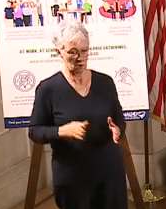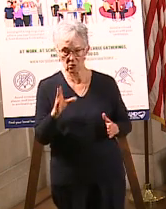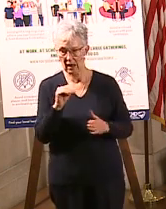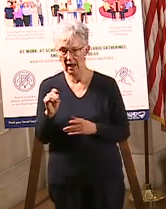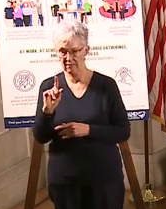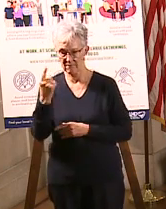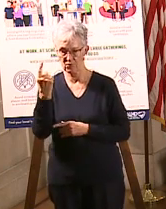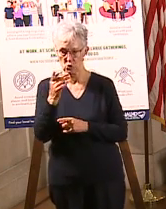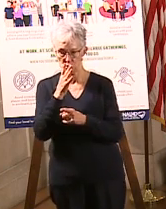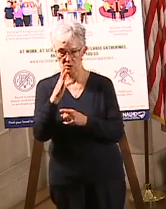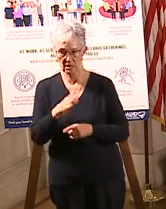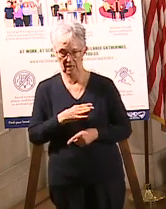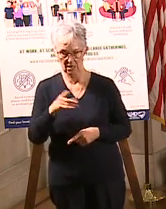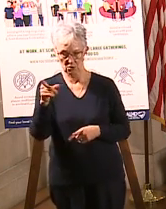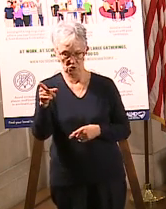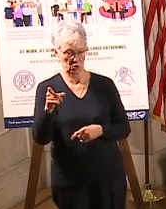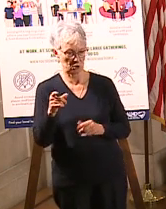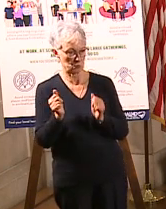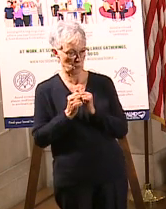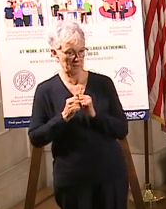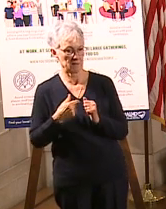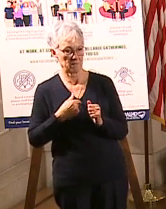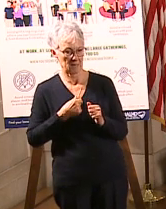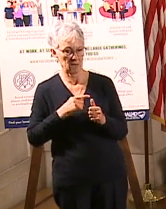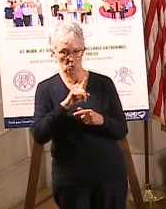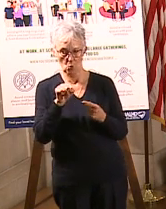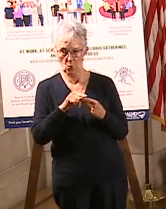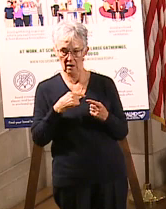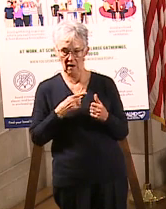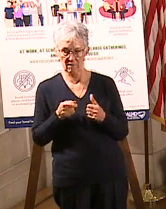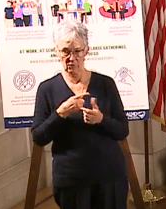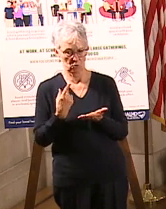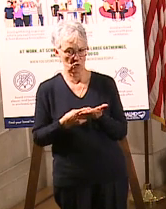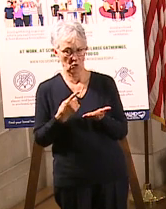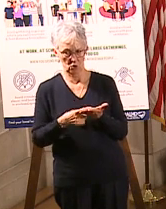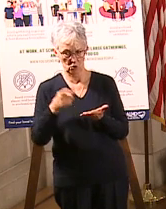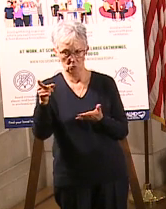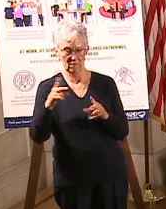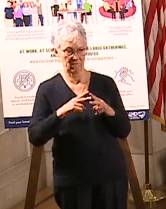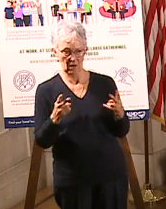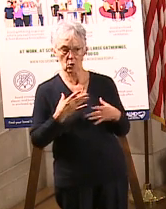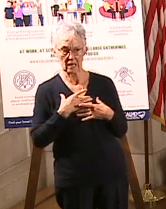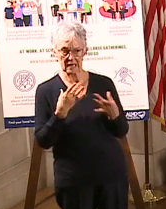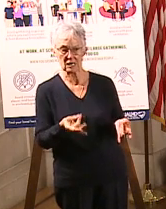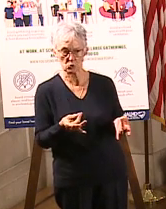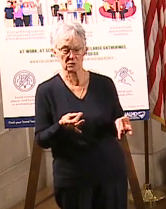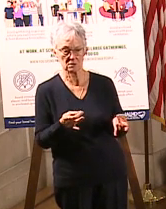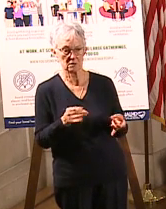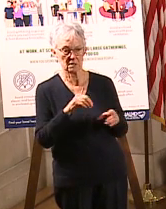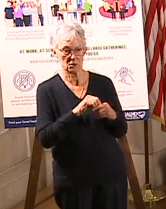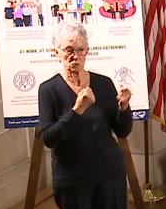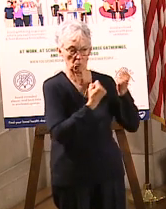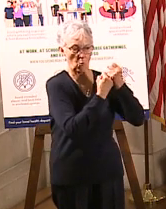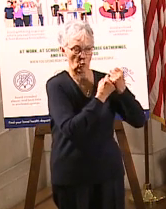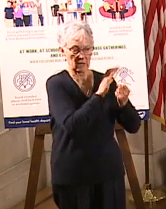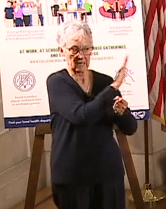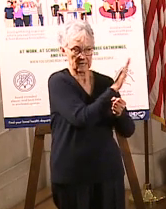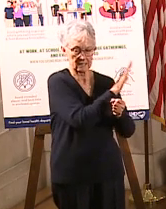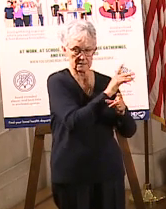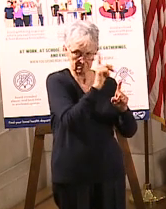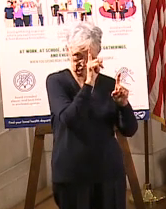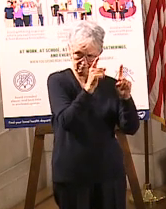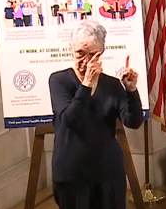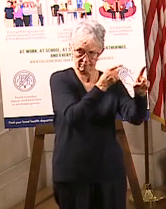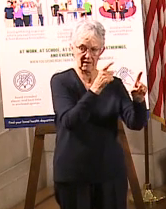Suzanne on the campaign trail when I first started talking about this, how interested you were. So we've continued to have a dialogue now for